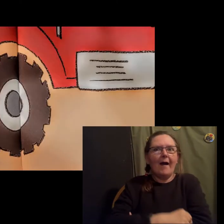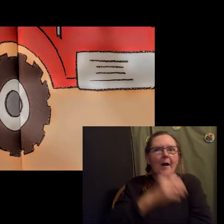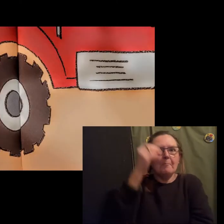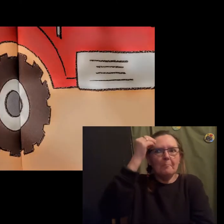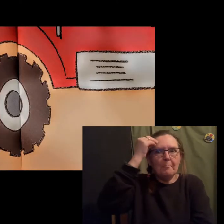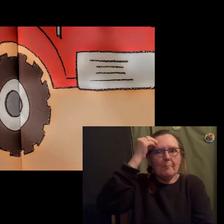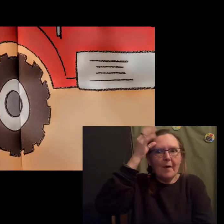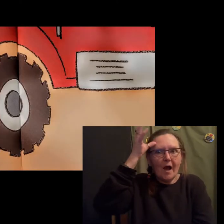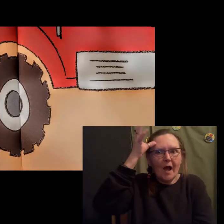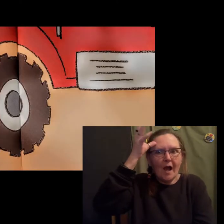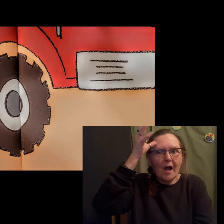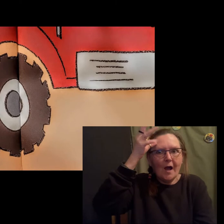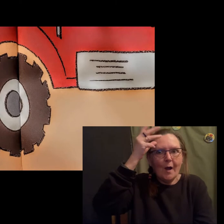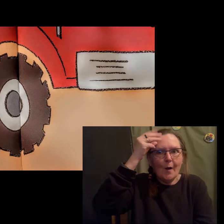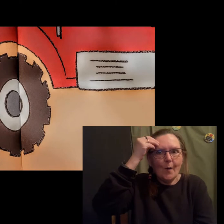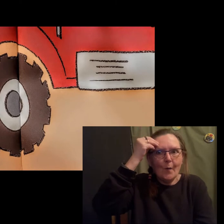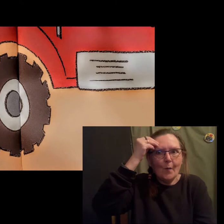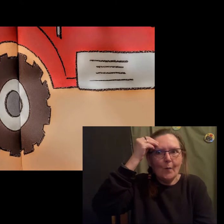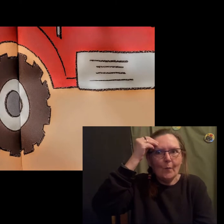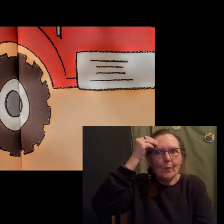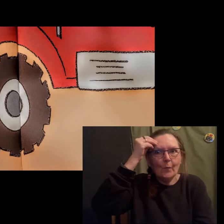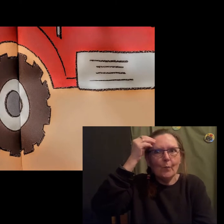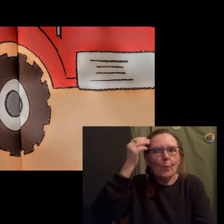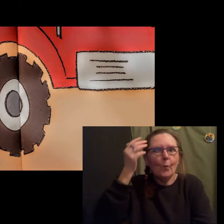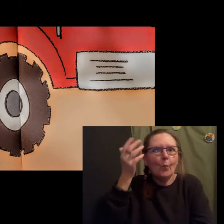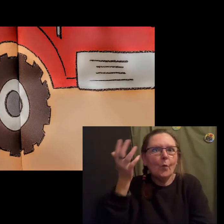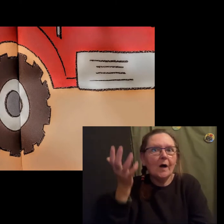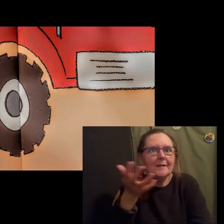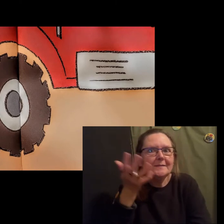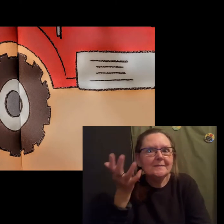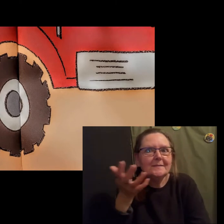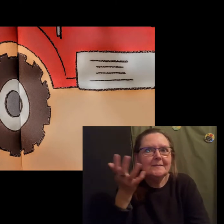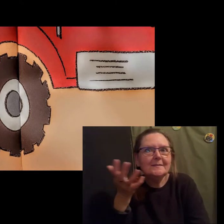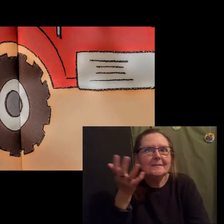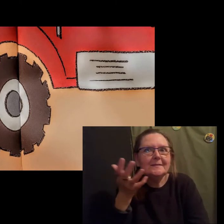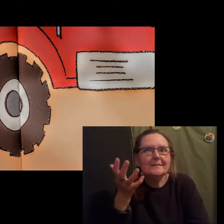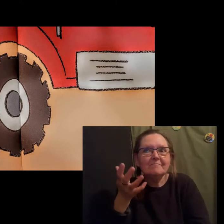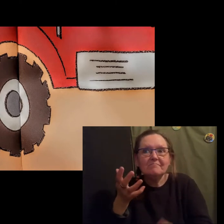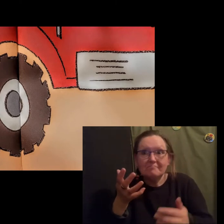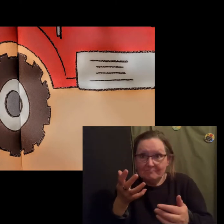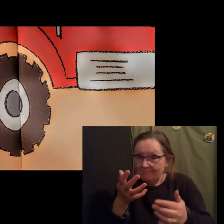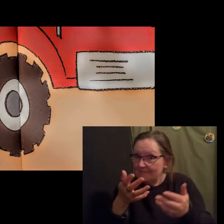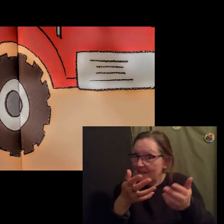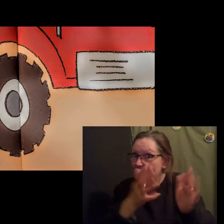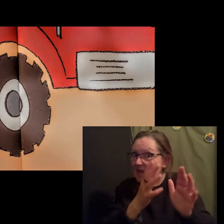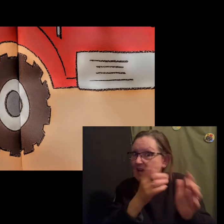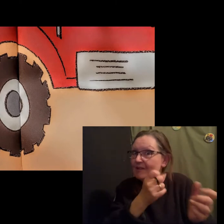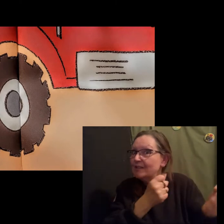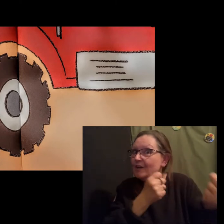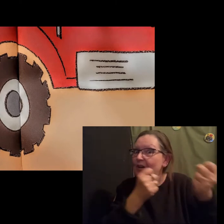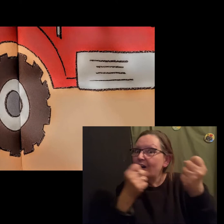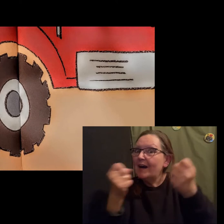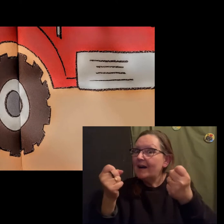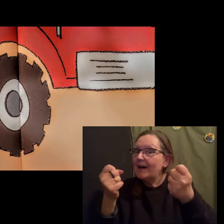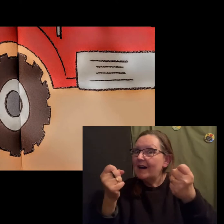Hey. What's that? Do you think we should let the pigeon drive